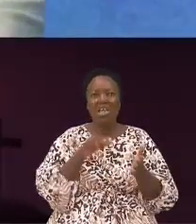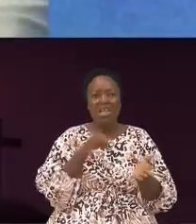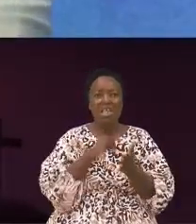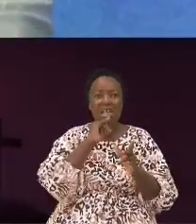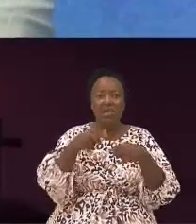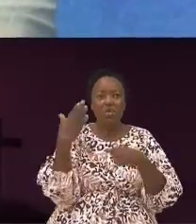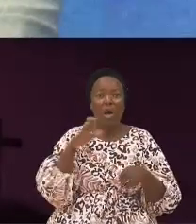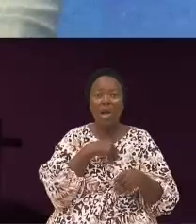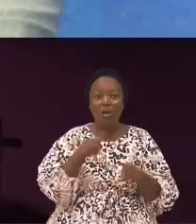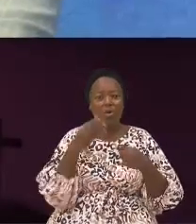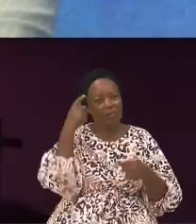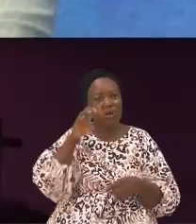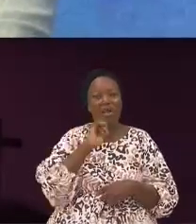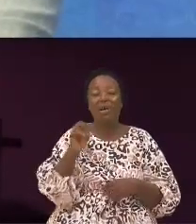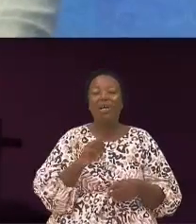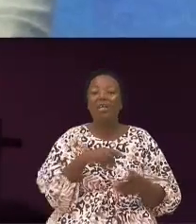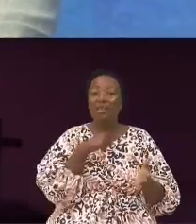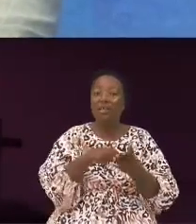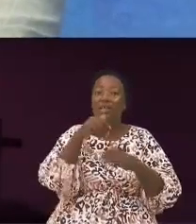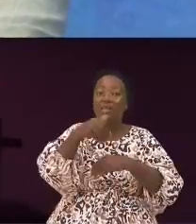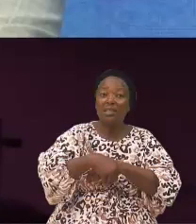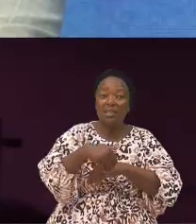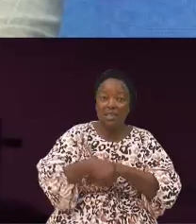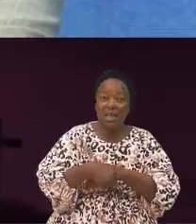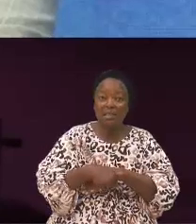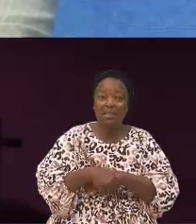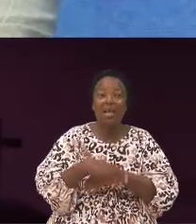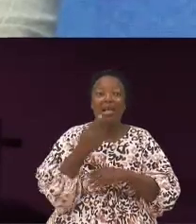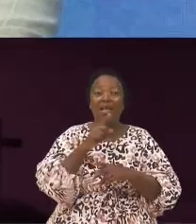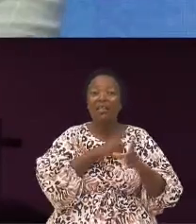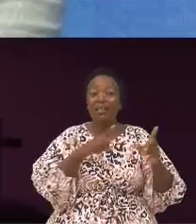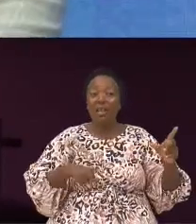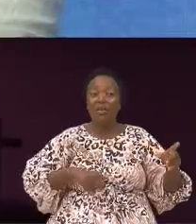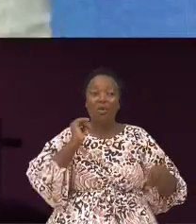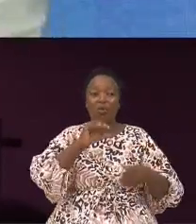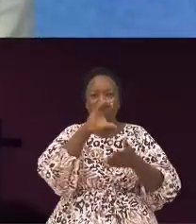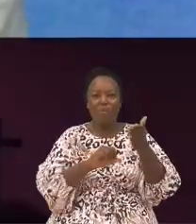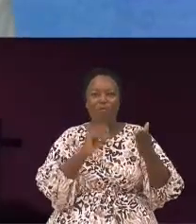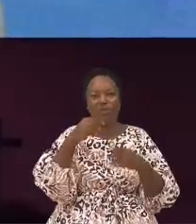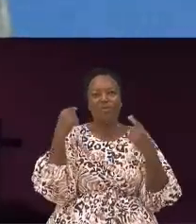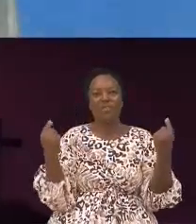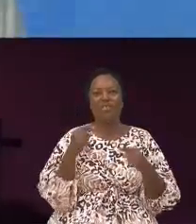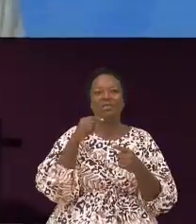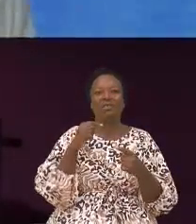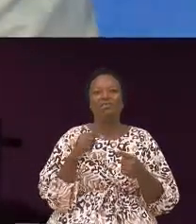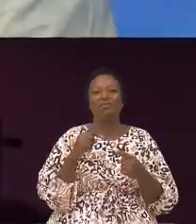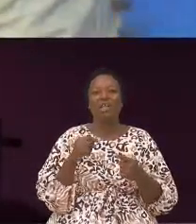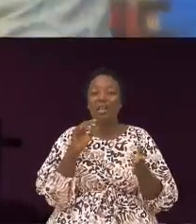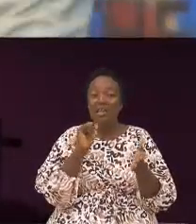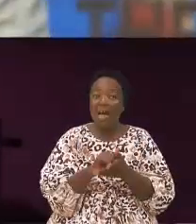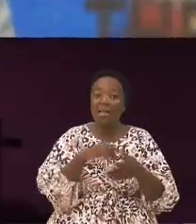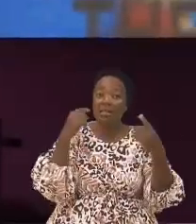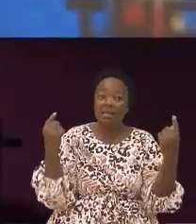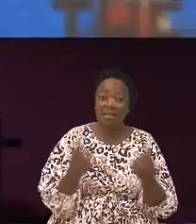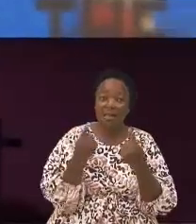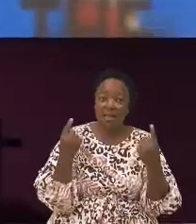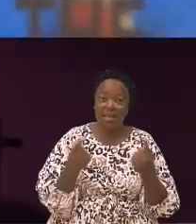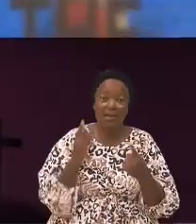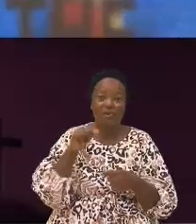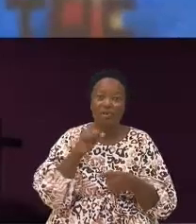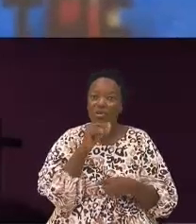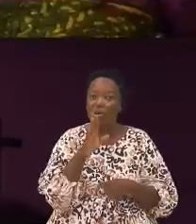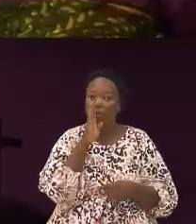remove is no more there. It's gone, and gone forever. Tonight, the Lord will remove